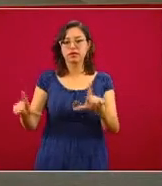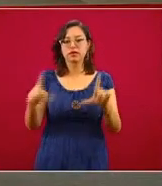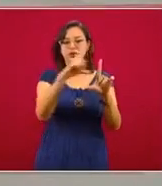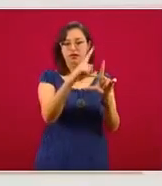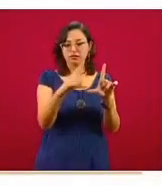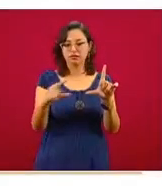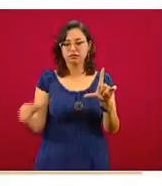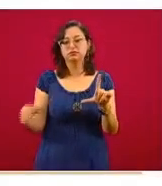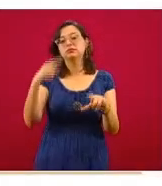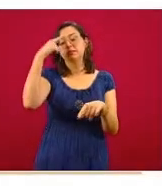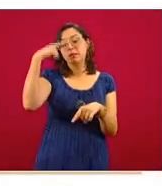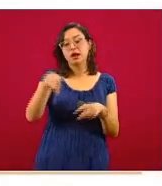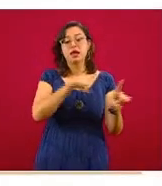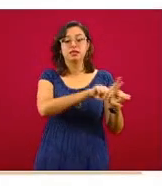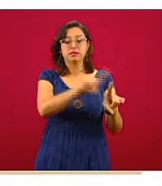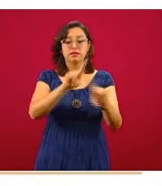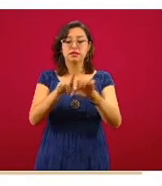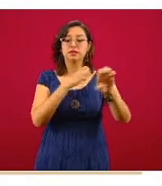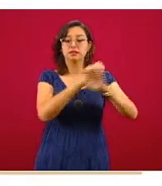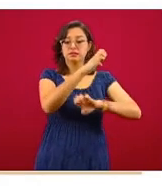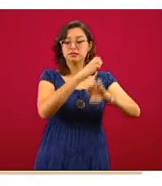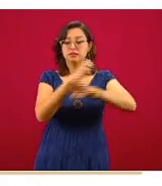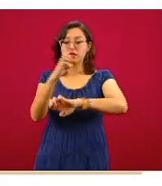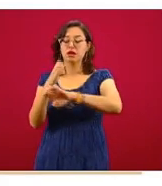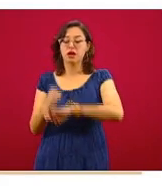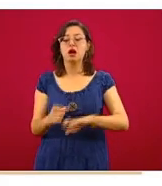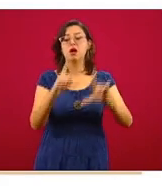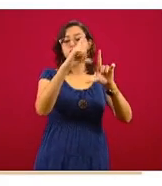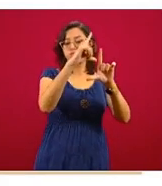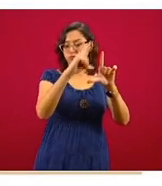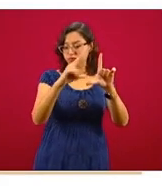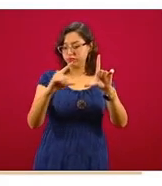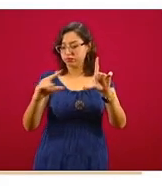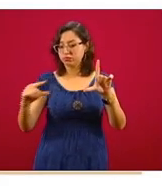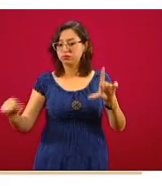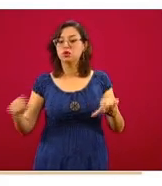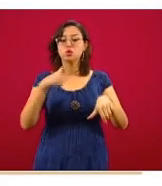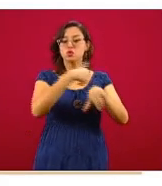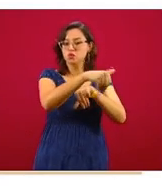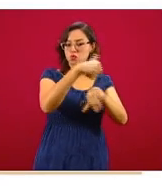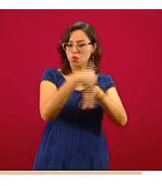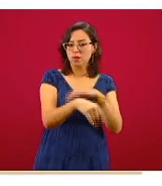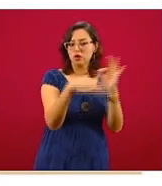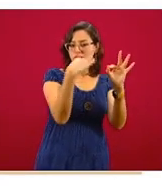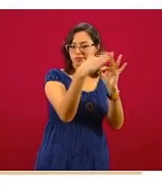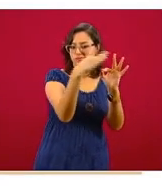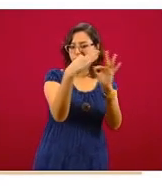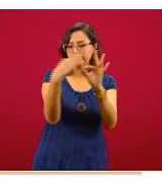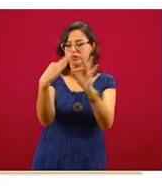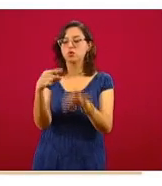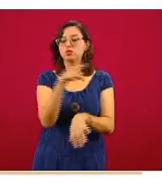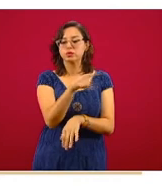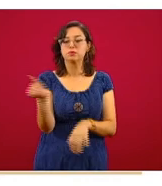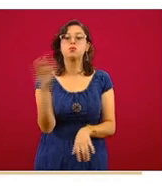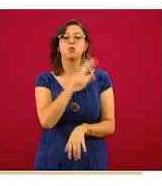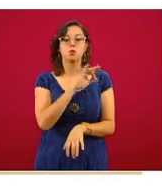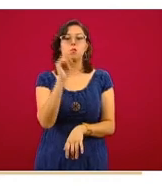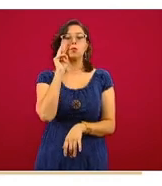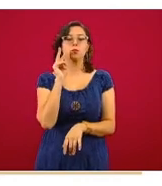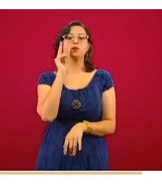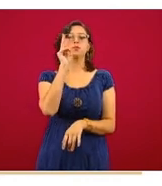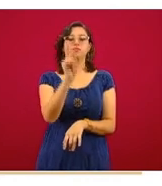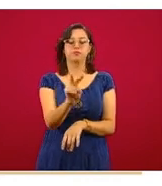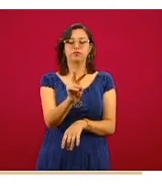Next chart, we have the same distribution, the same colors, but there we